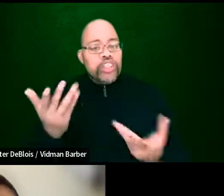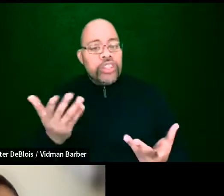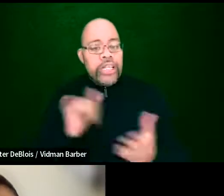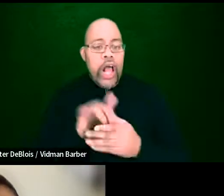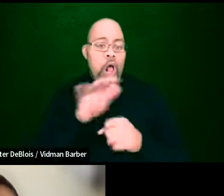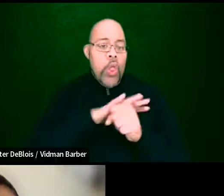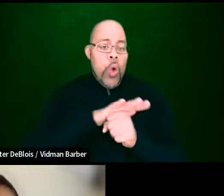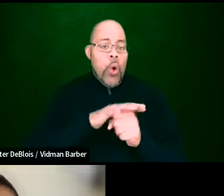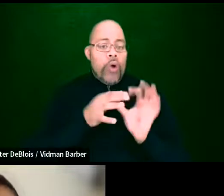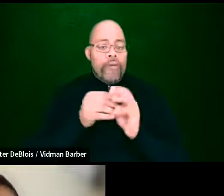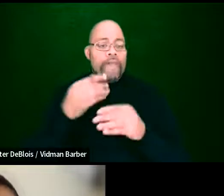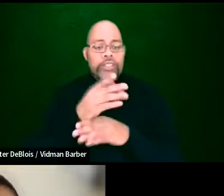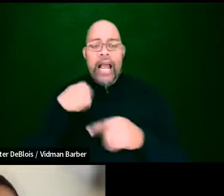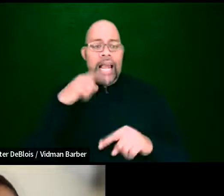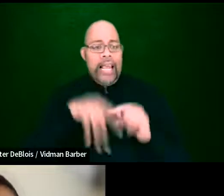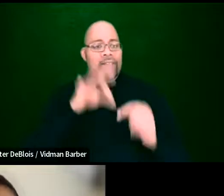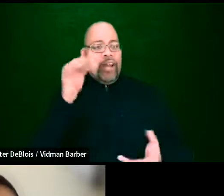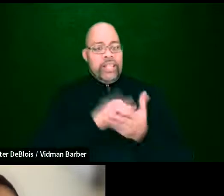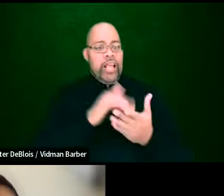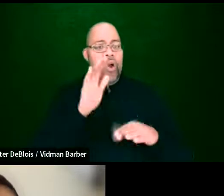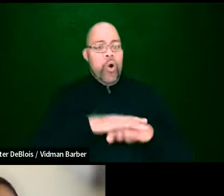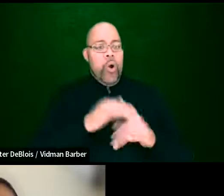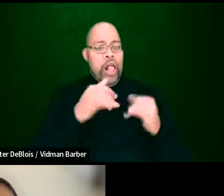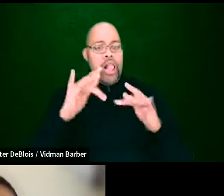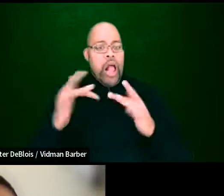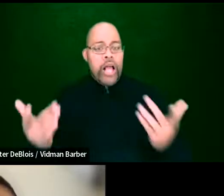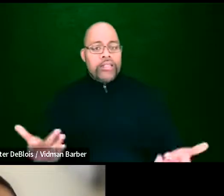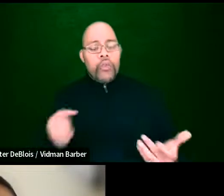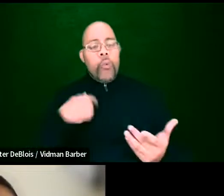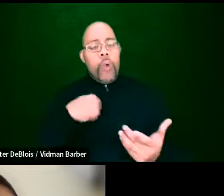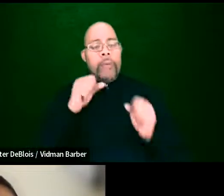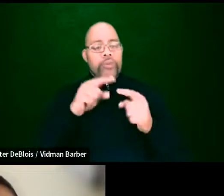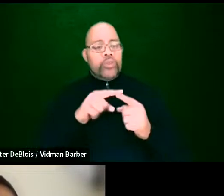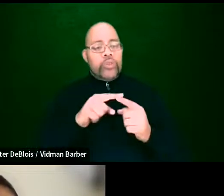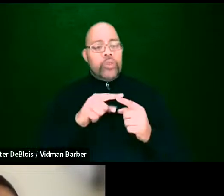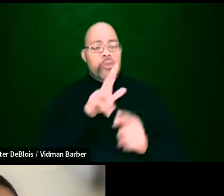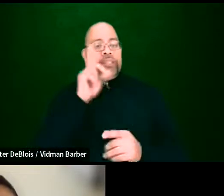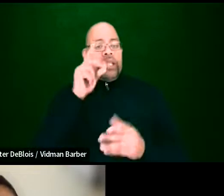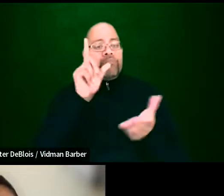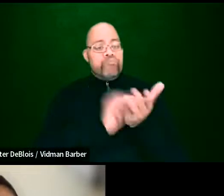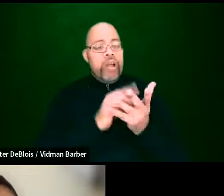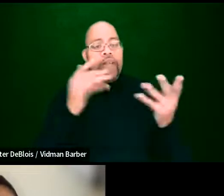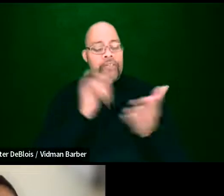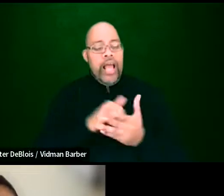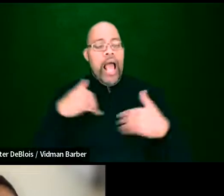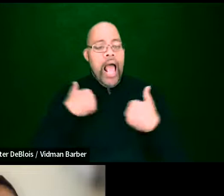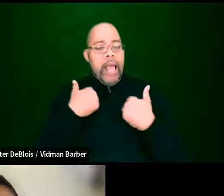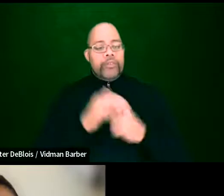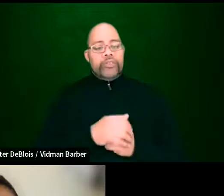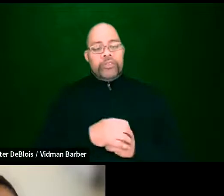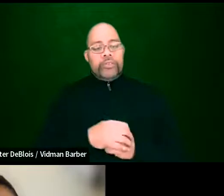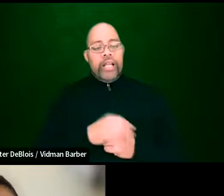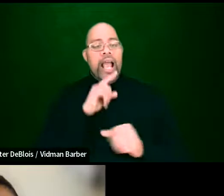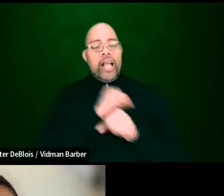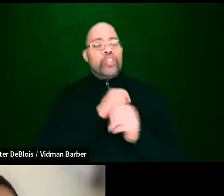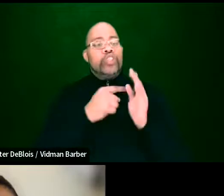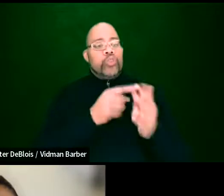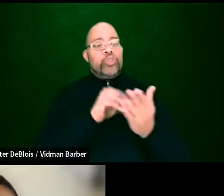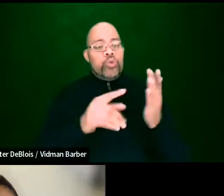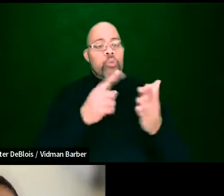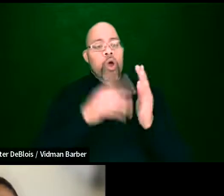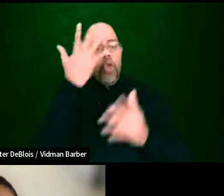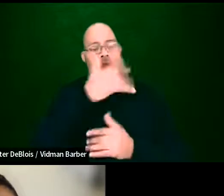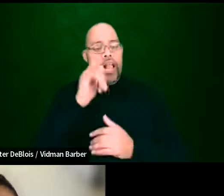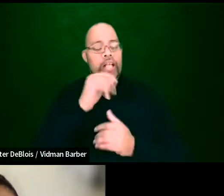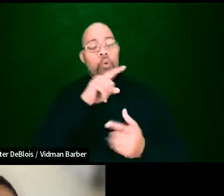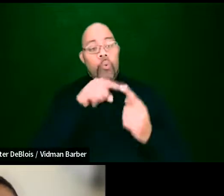locally relevant species, like I can't find that online. So we've been able to 3D print a lot of these animals and actually show these students what they look